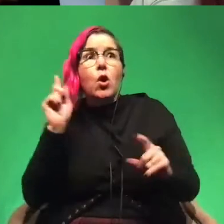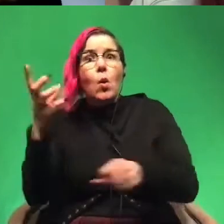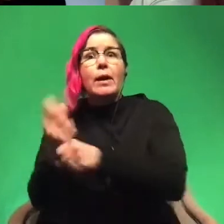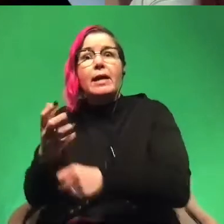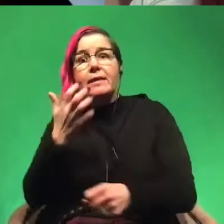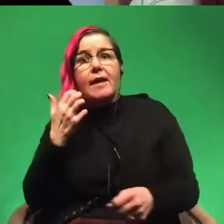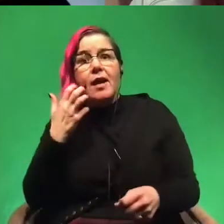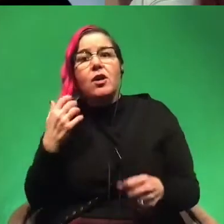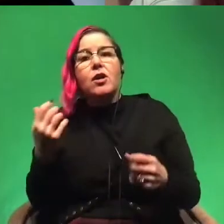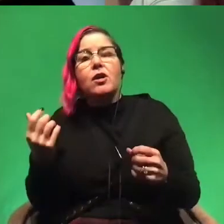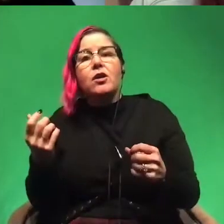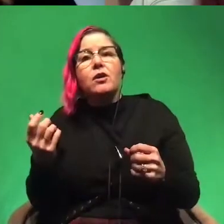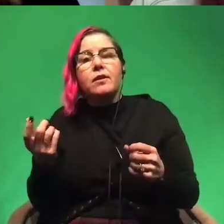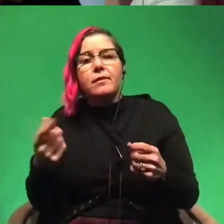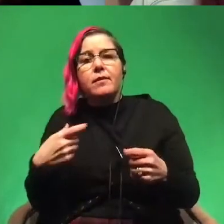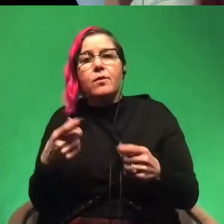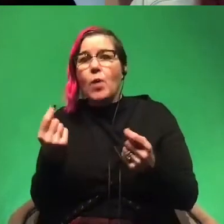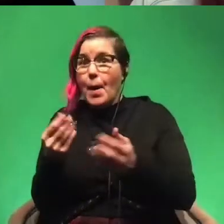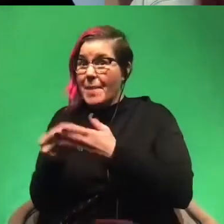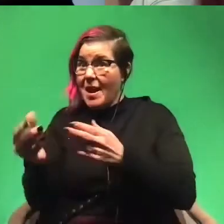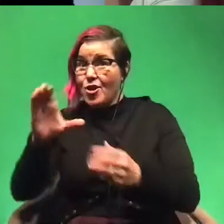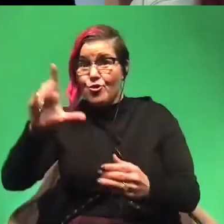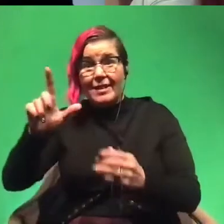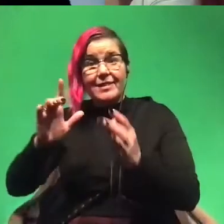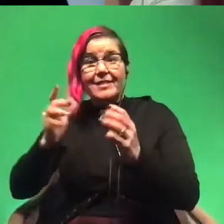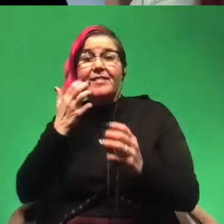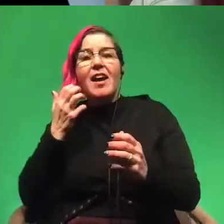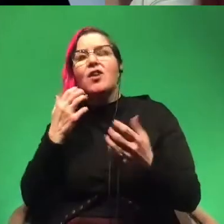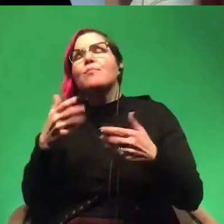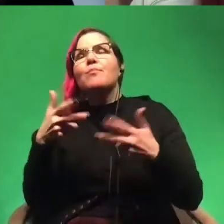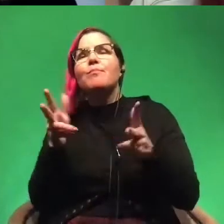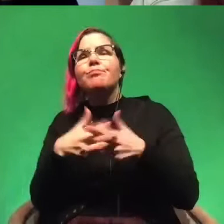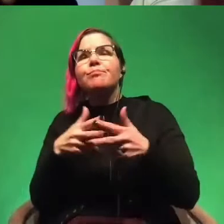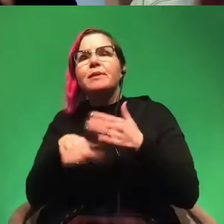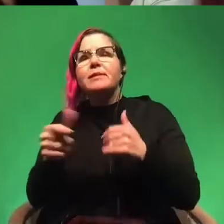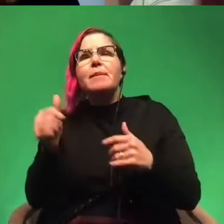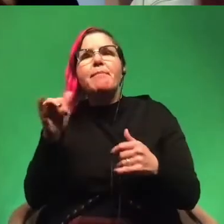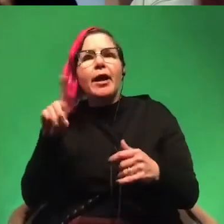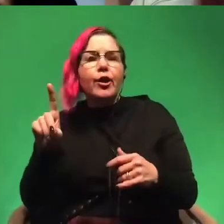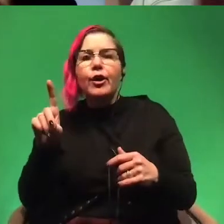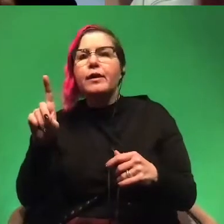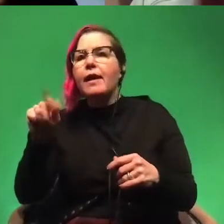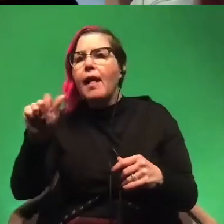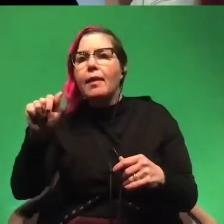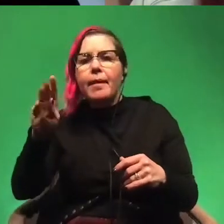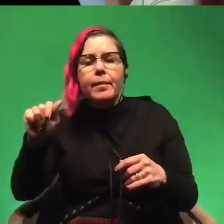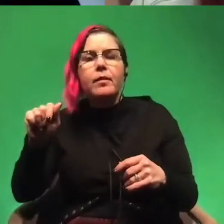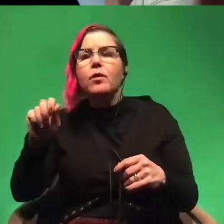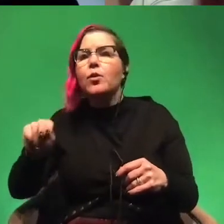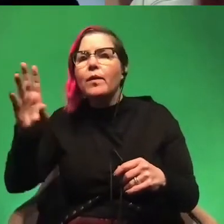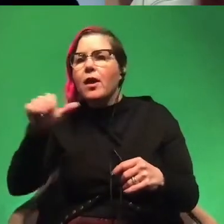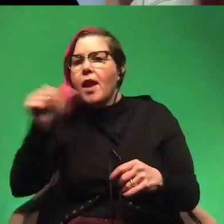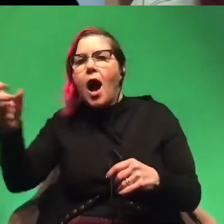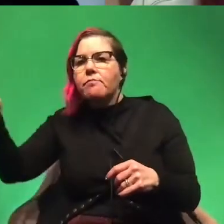I'm pretty sure that the tiger that I'm going to buy off Craigslist was probably bred in someone's backyard in Alabama or North Carolina. It wasn't poached from